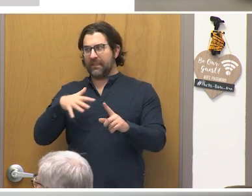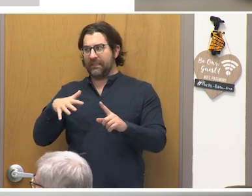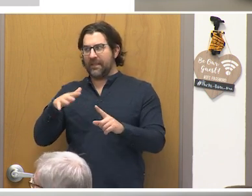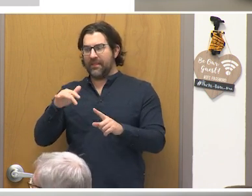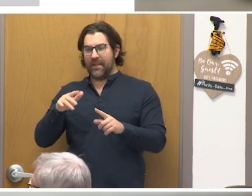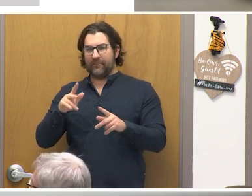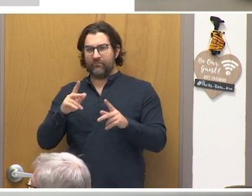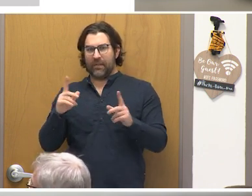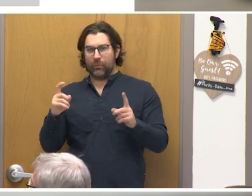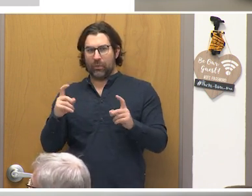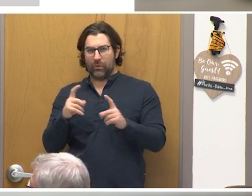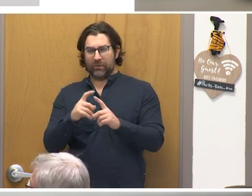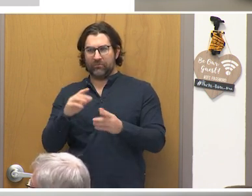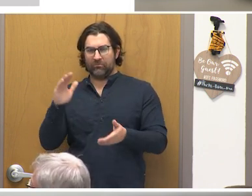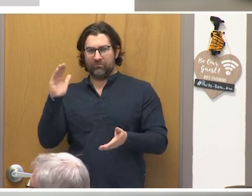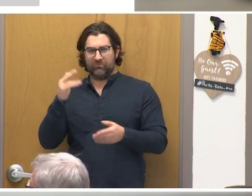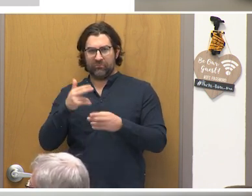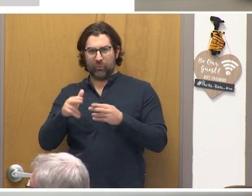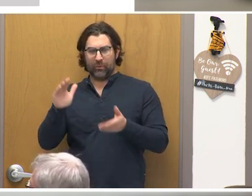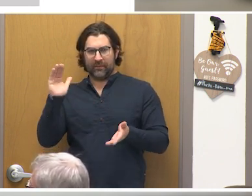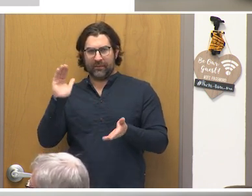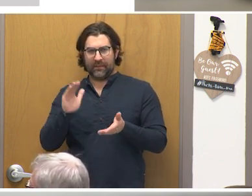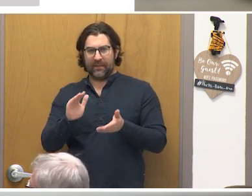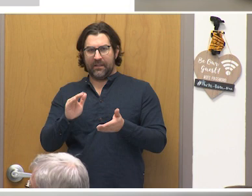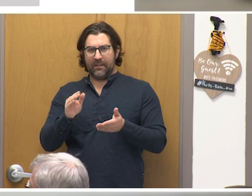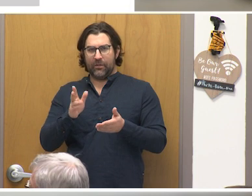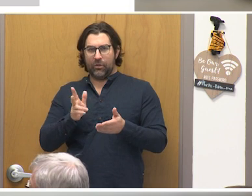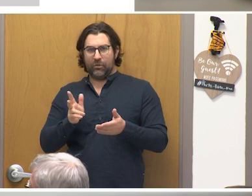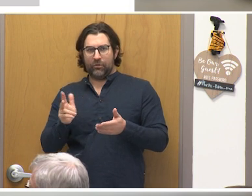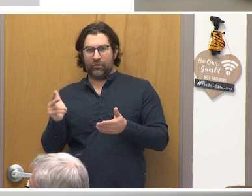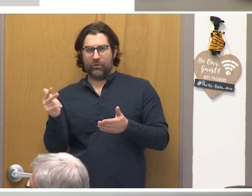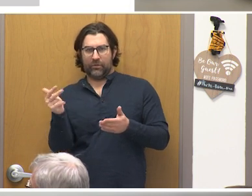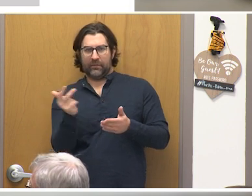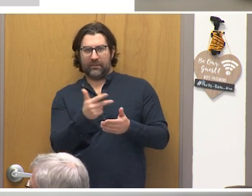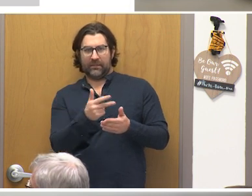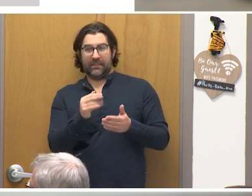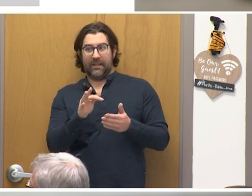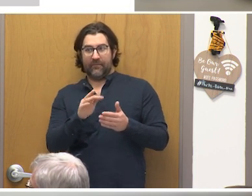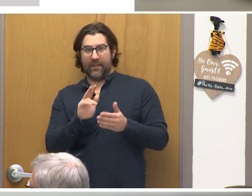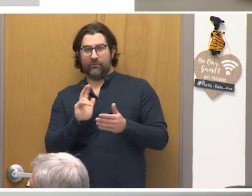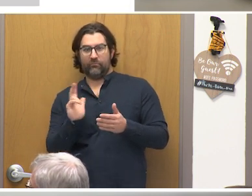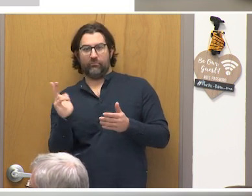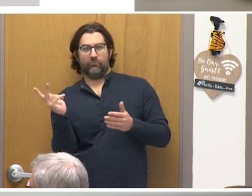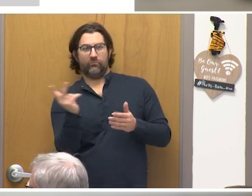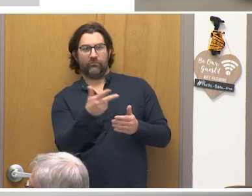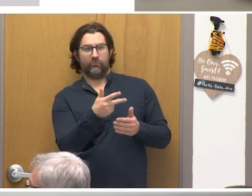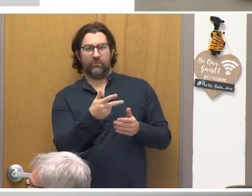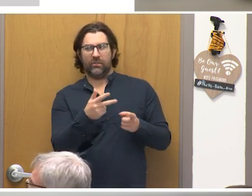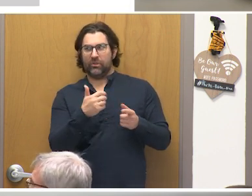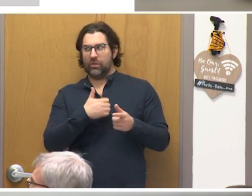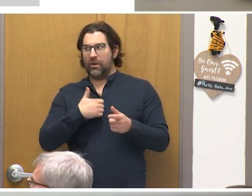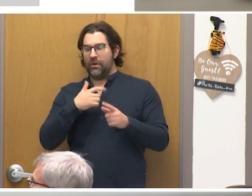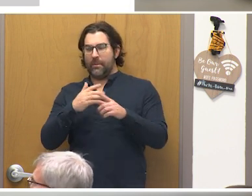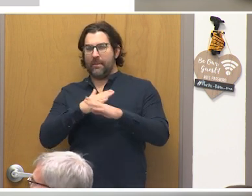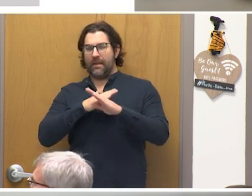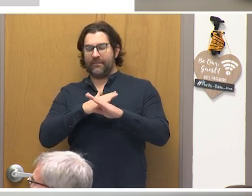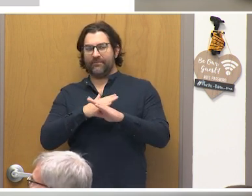that pedestrian crossing, narrows the turning radius for vehicles, so when they're making that turn, sorry if I was blocking the